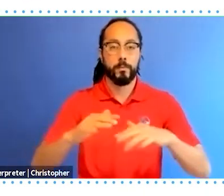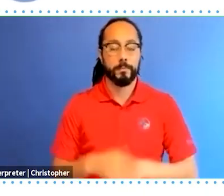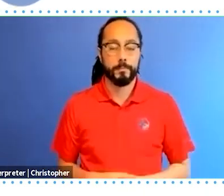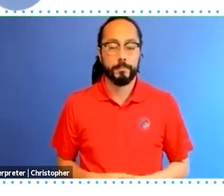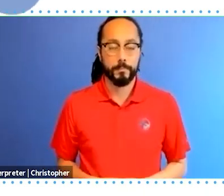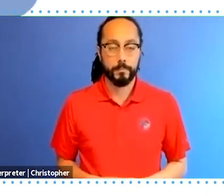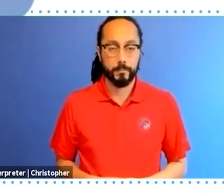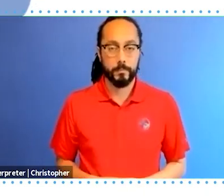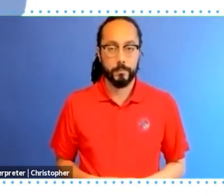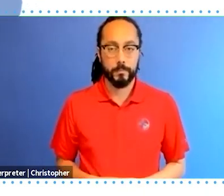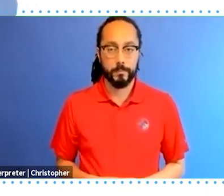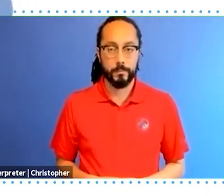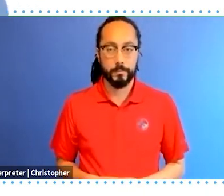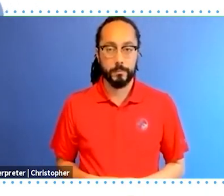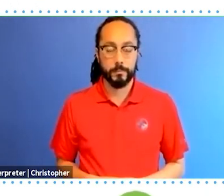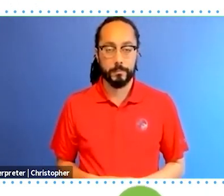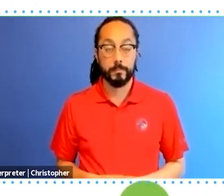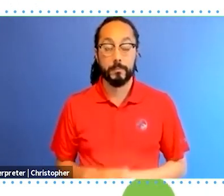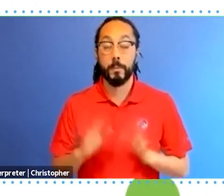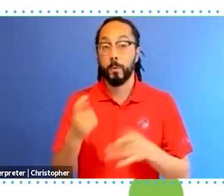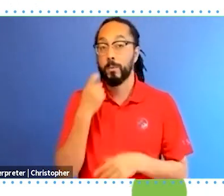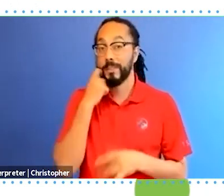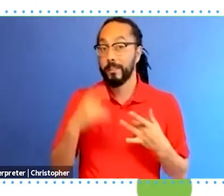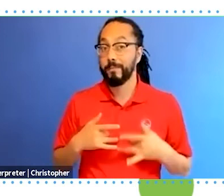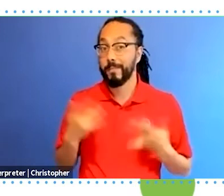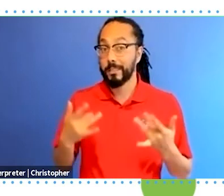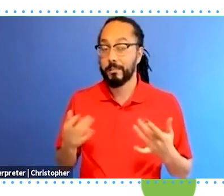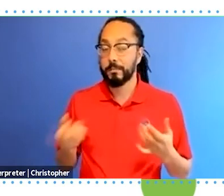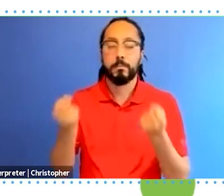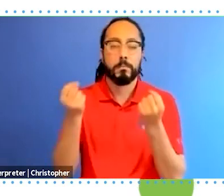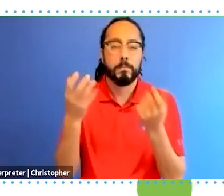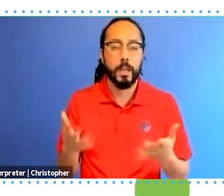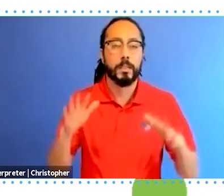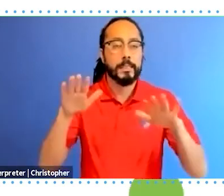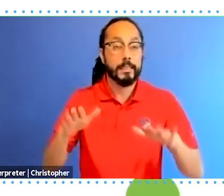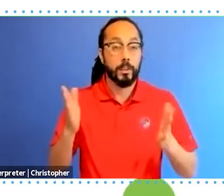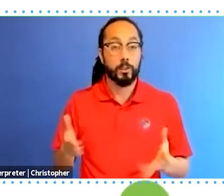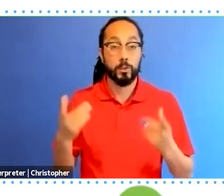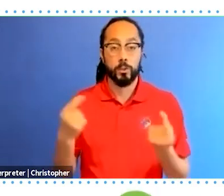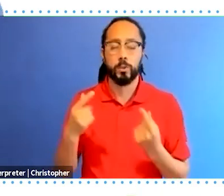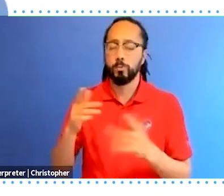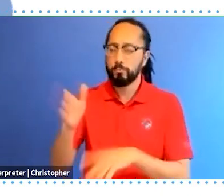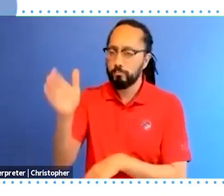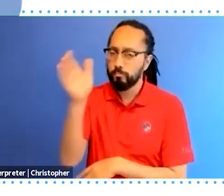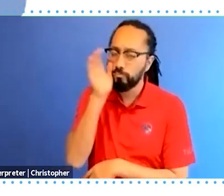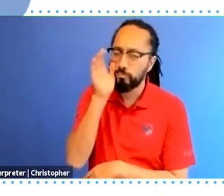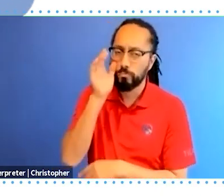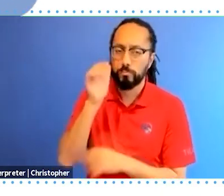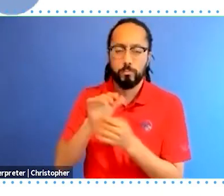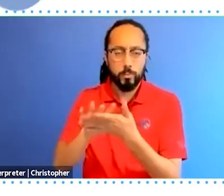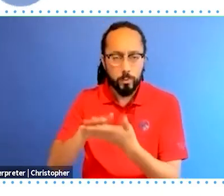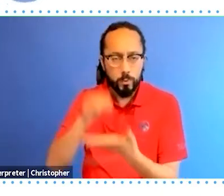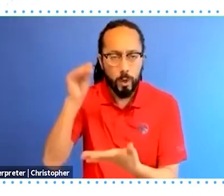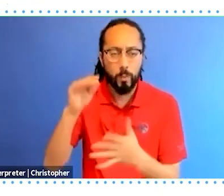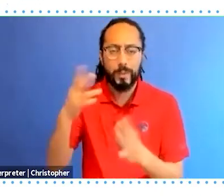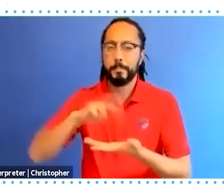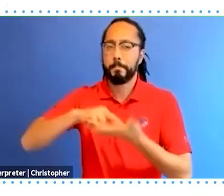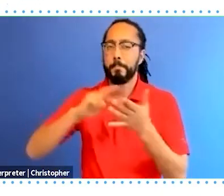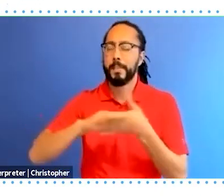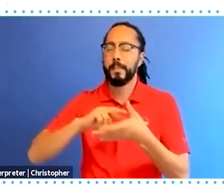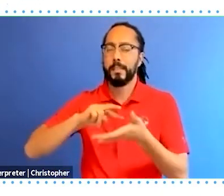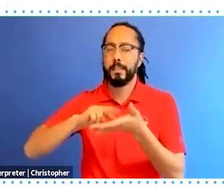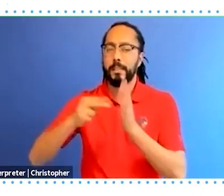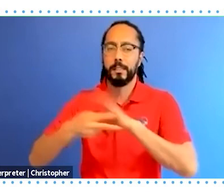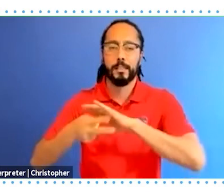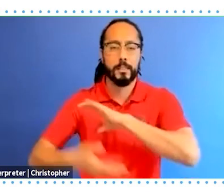In light of recent events, many settlers are taking the time to listen, to learn, and to reflect on the meaning of reconciliation and what it demands of